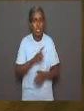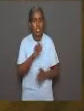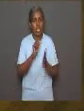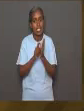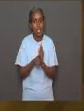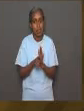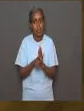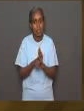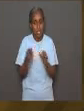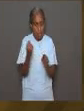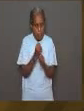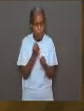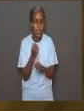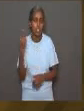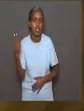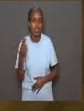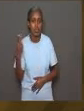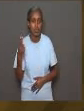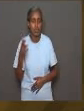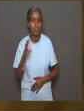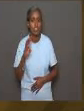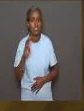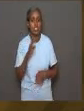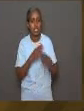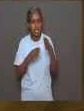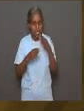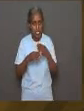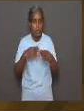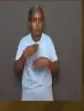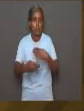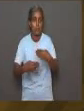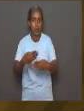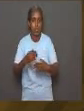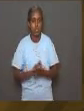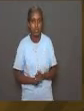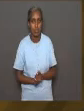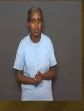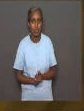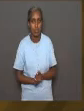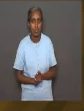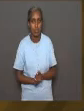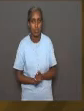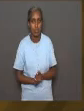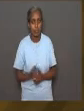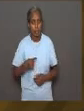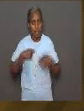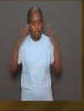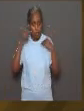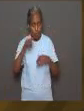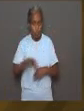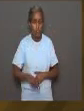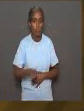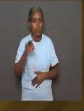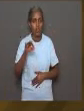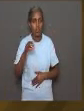example while making use of the 6-step process. I hope you have